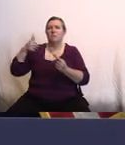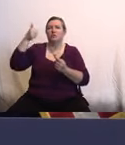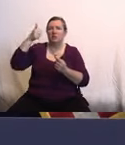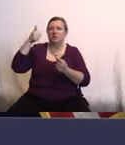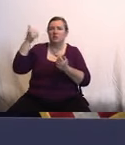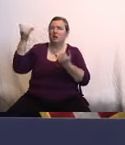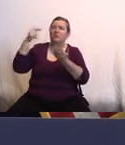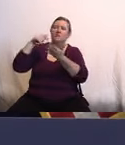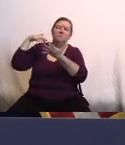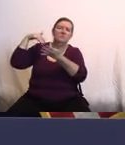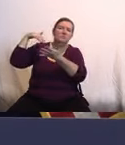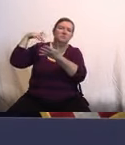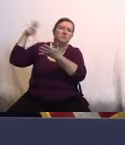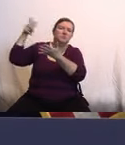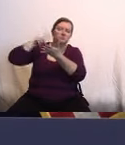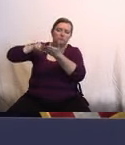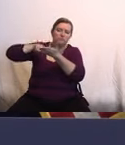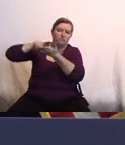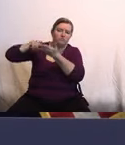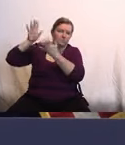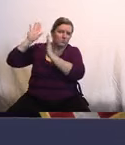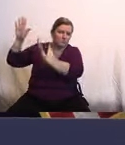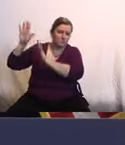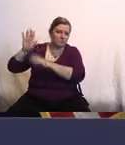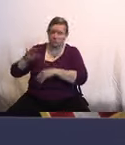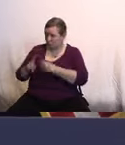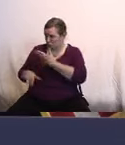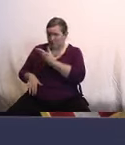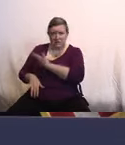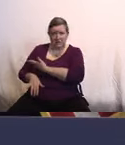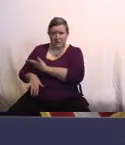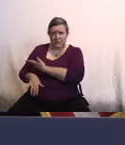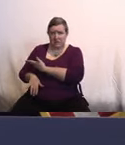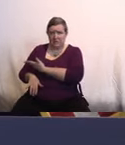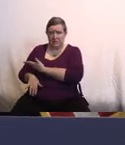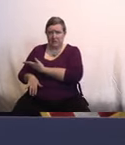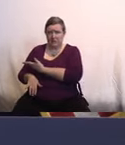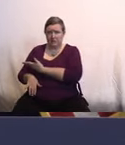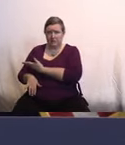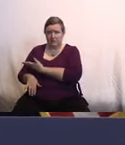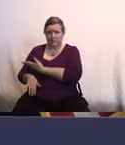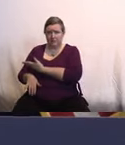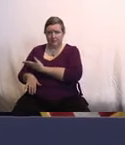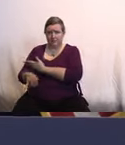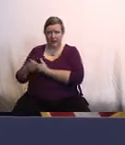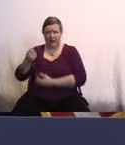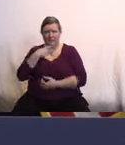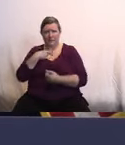And Judy, if I'm not mistaken, your question, the last one is how many are incidental COVID?